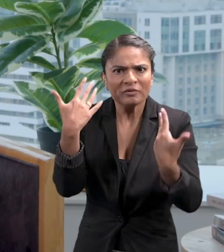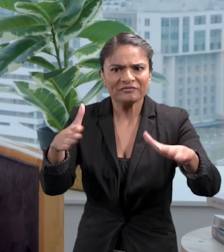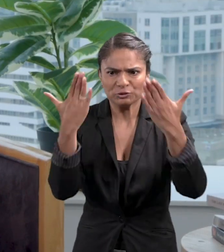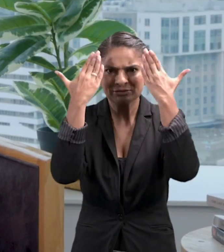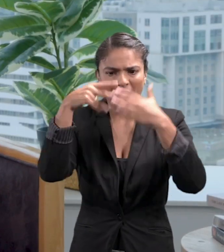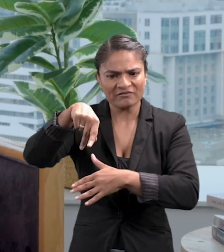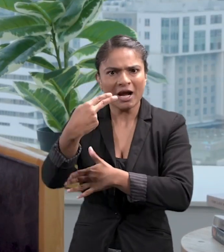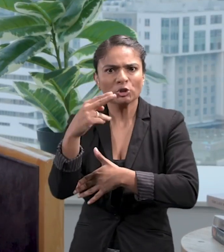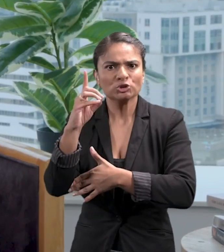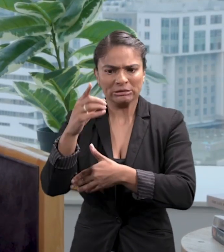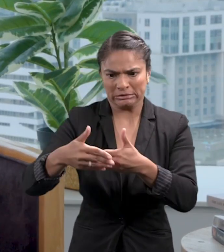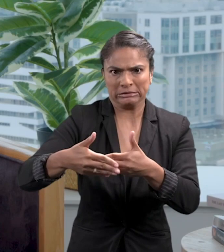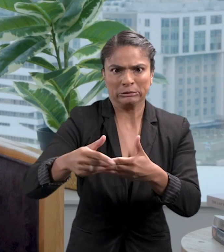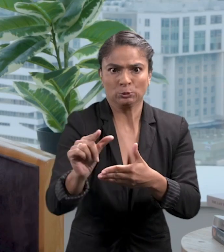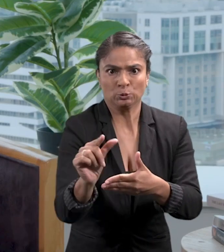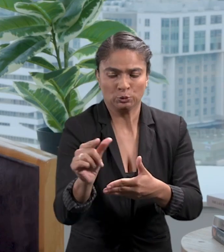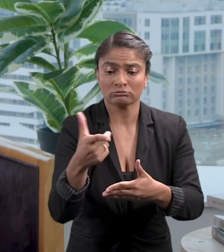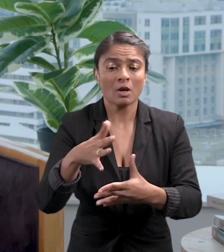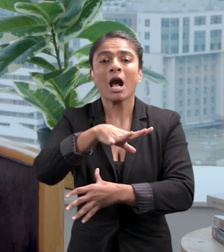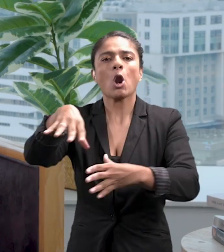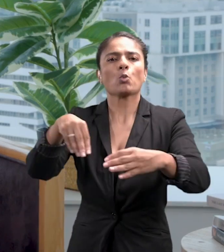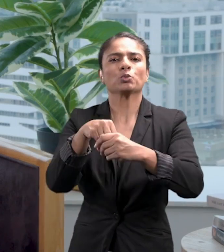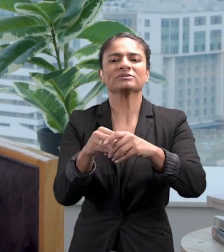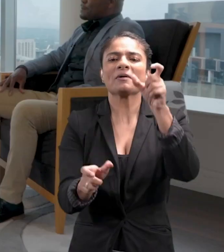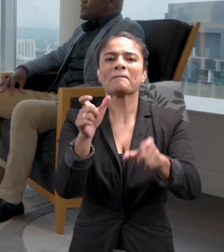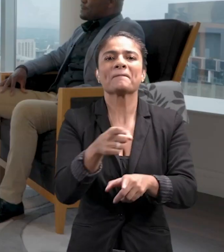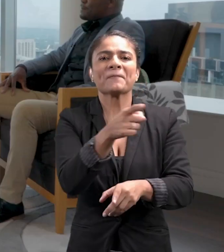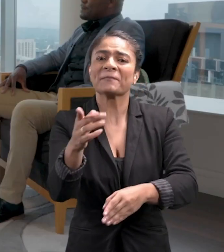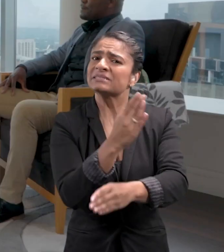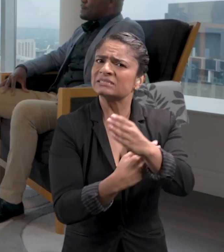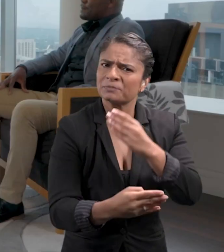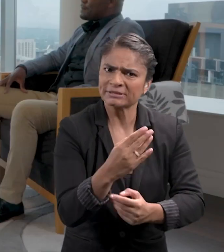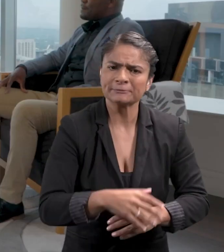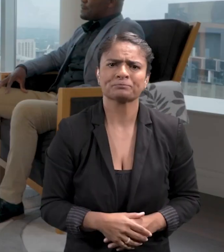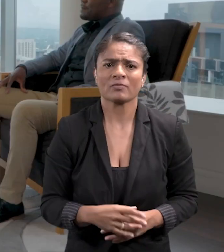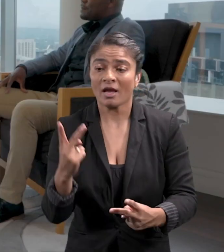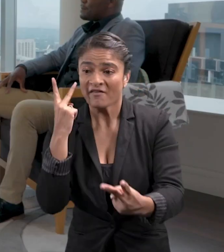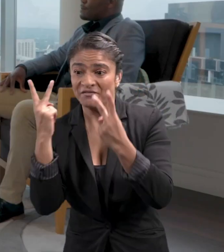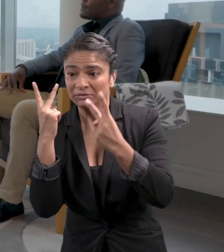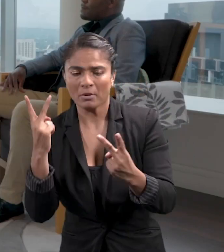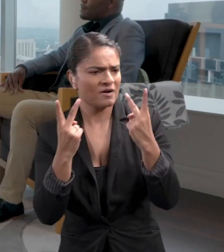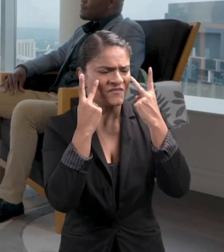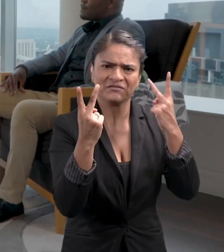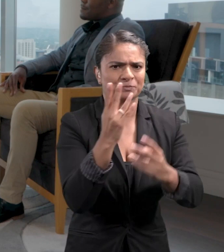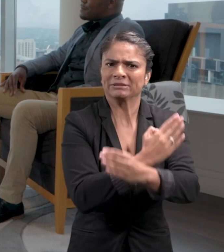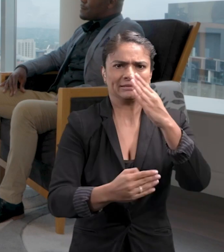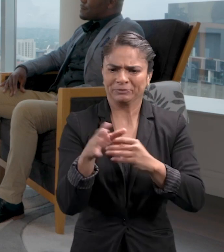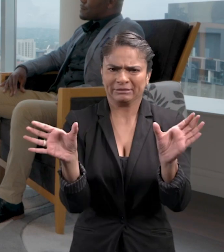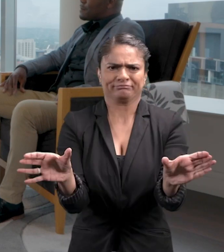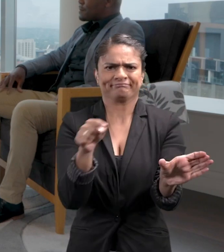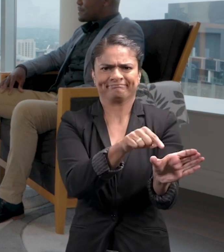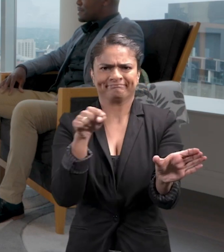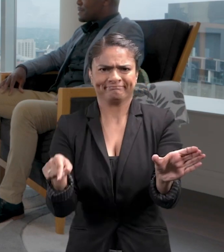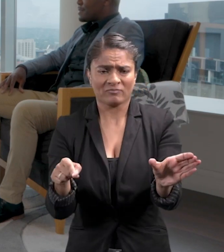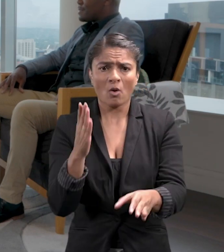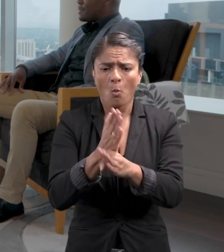a PhD in inclusion for people with disabilities, visible versus invisible disabilities. How does